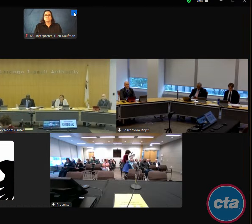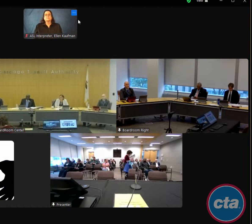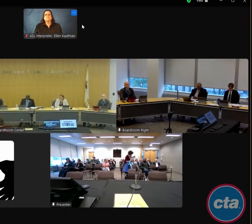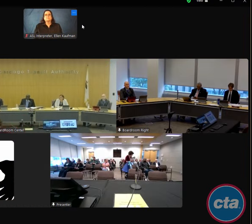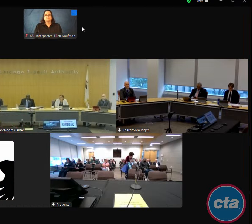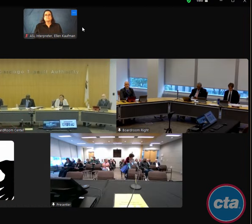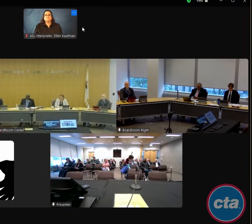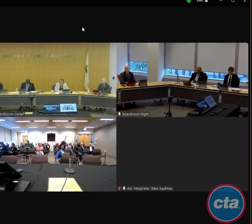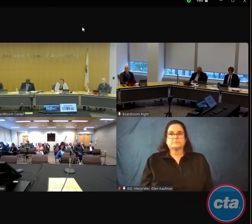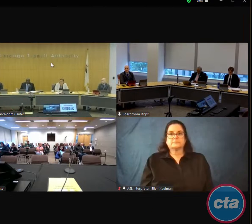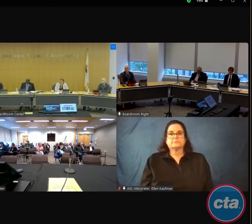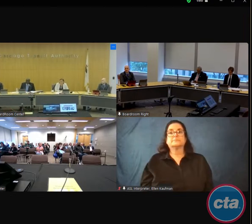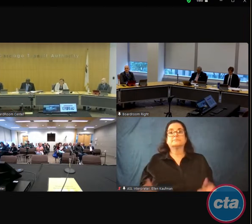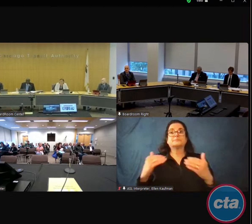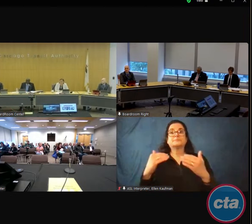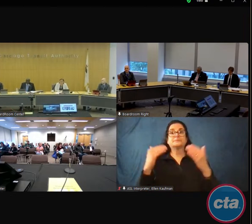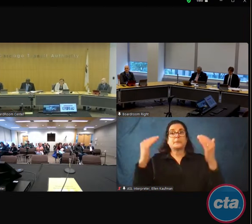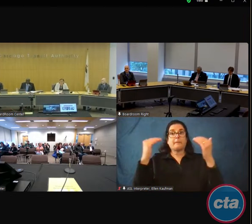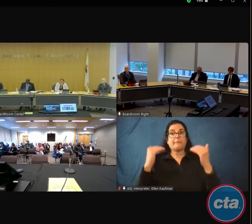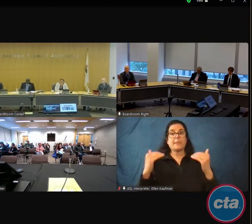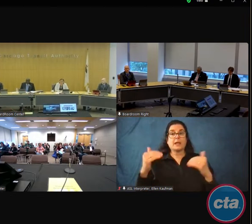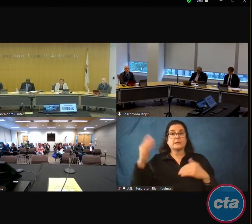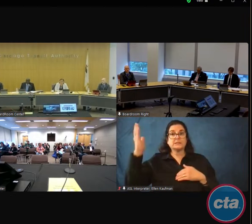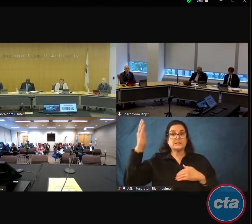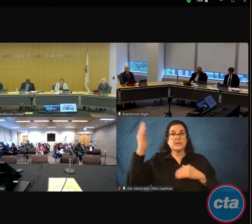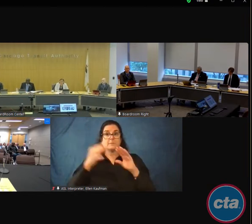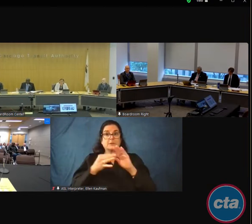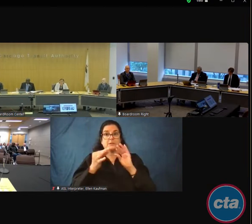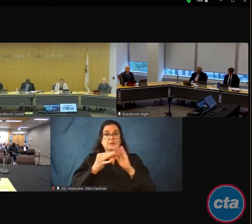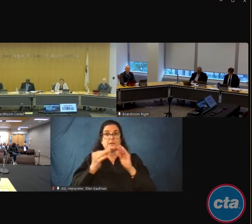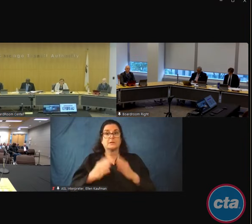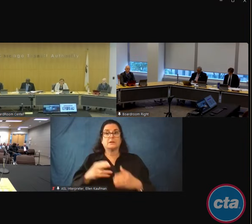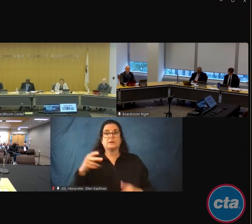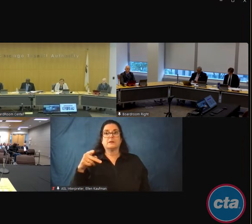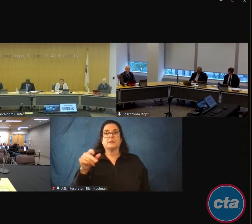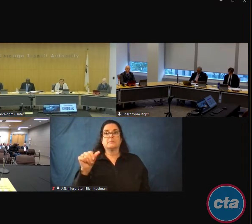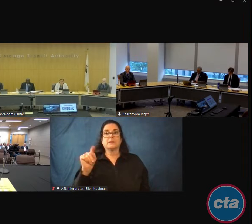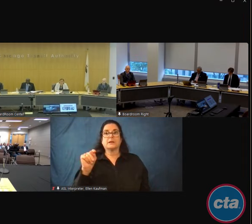Our next public commenter is Patricia Fuentes.